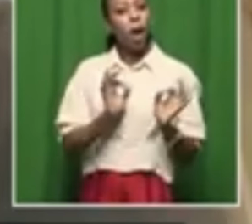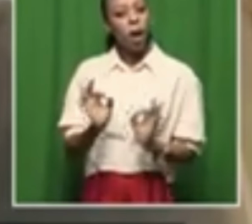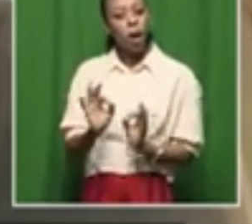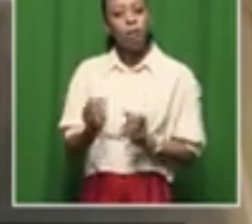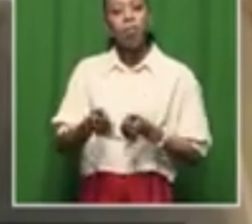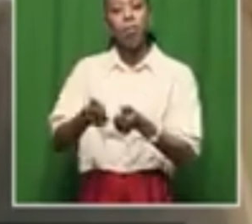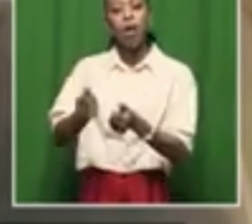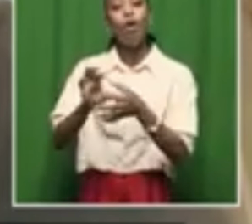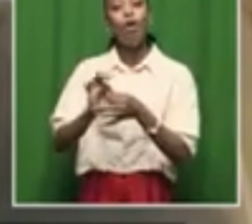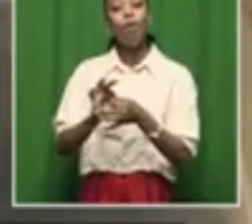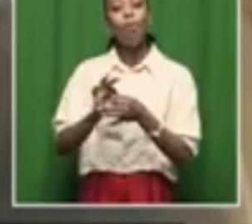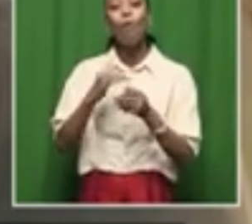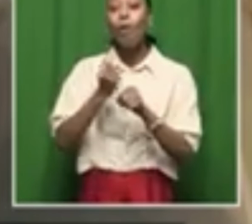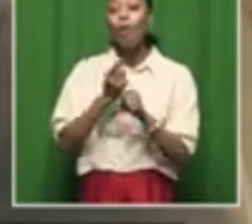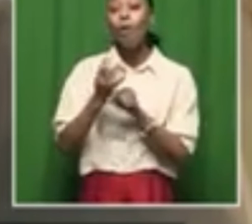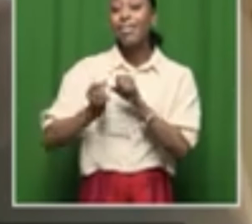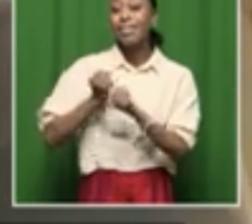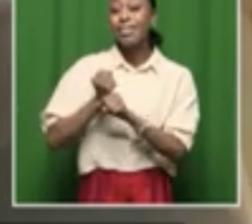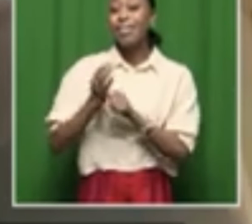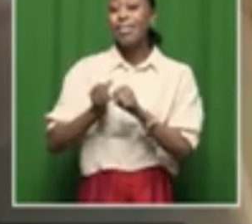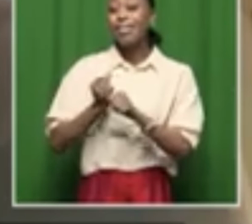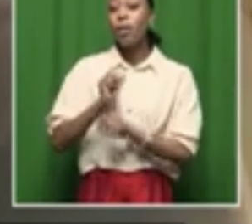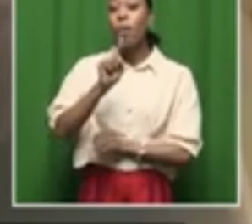For instance, every year,